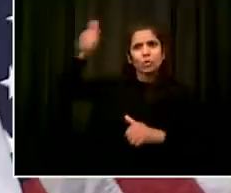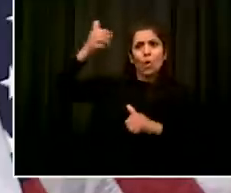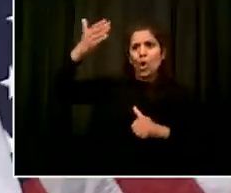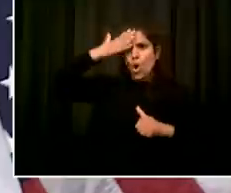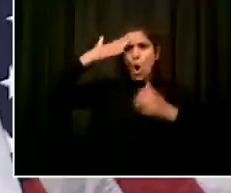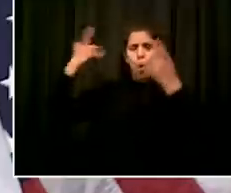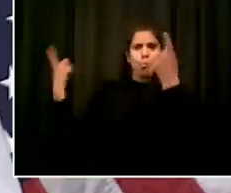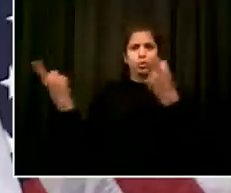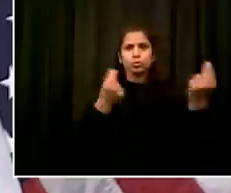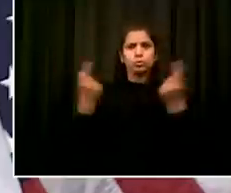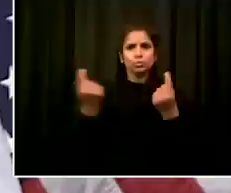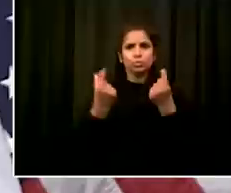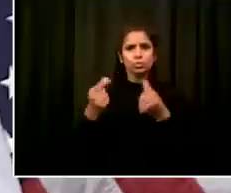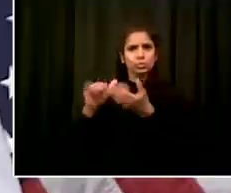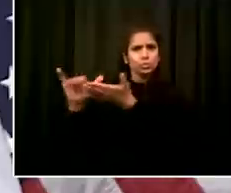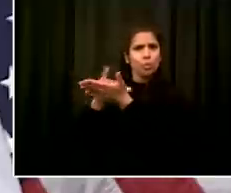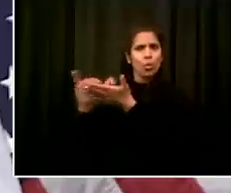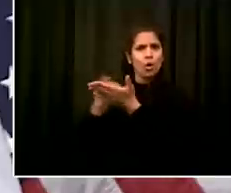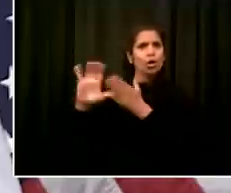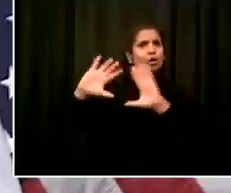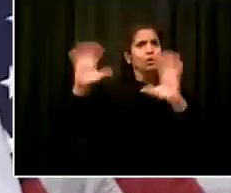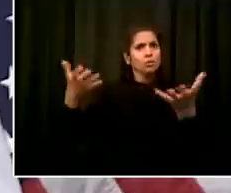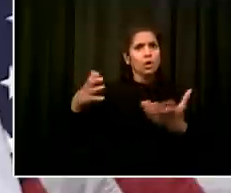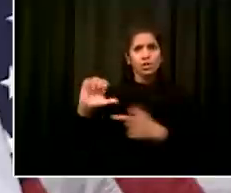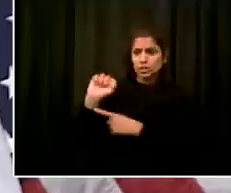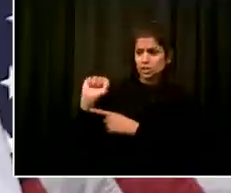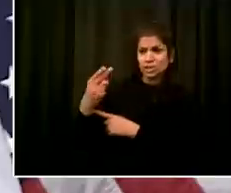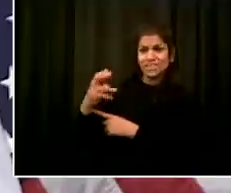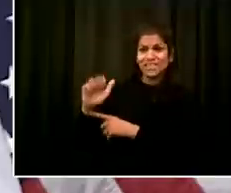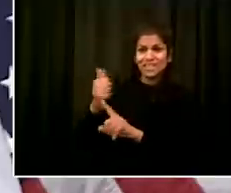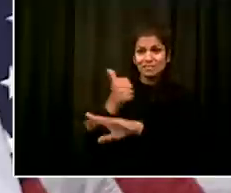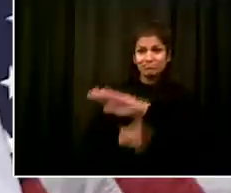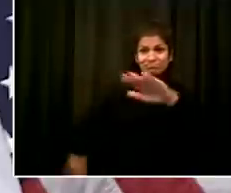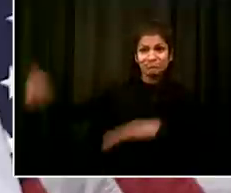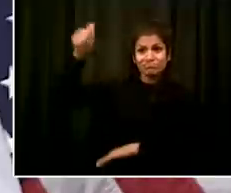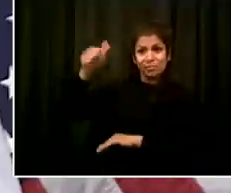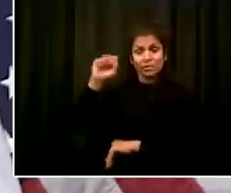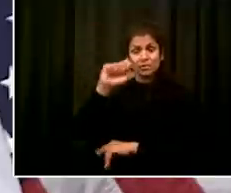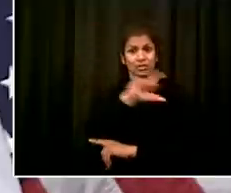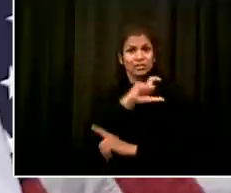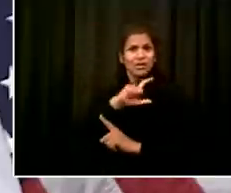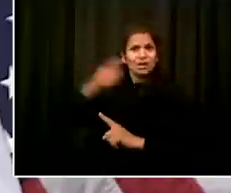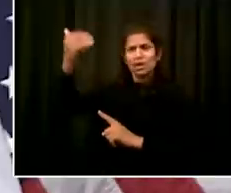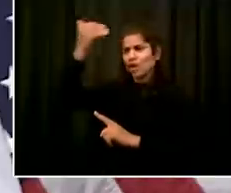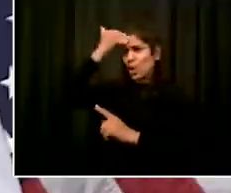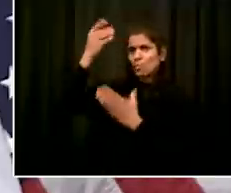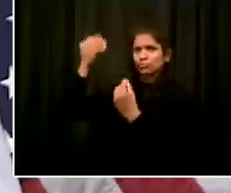change, profound change. They believe it because they have lived